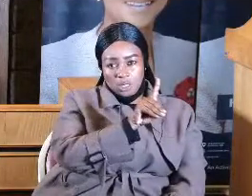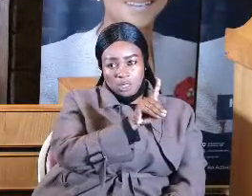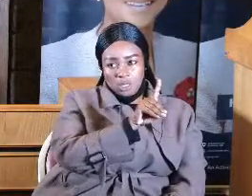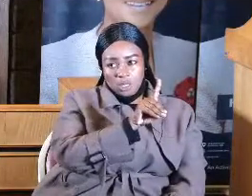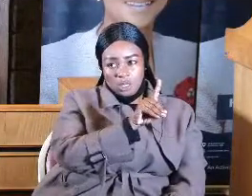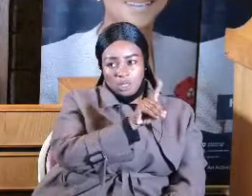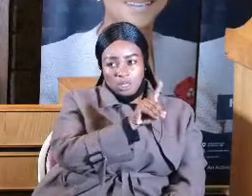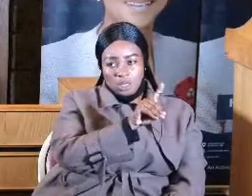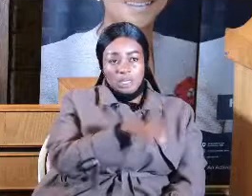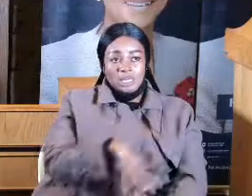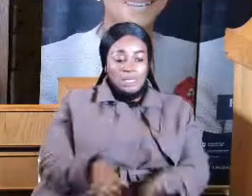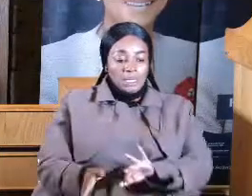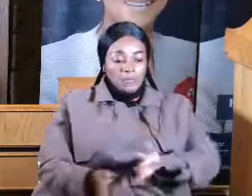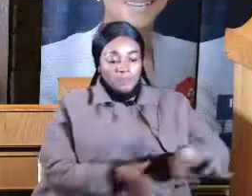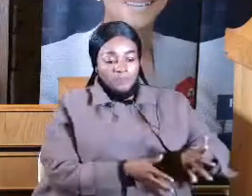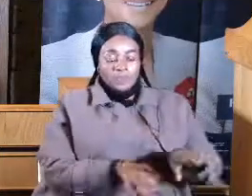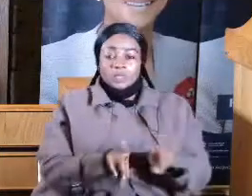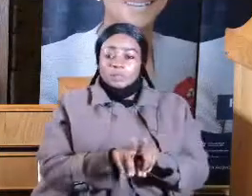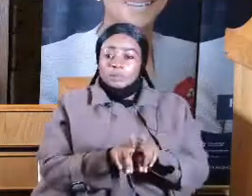Department of